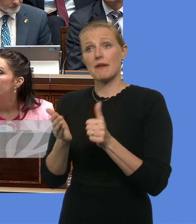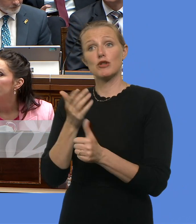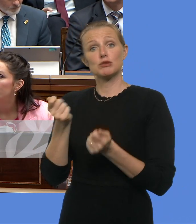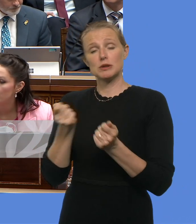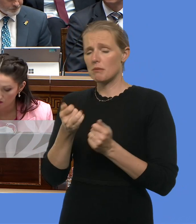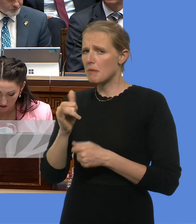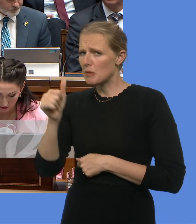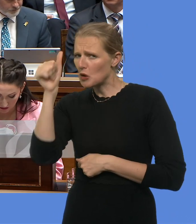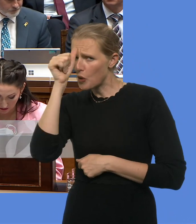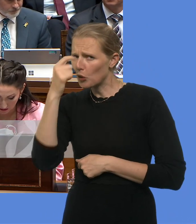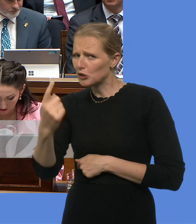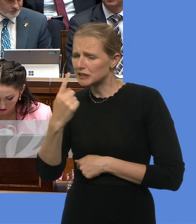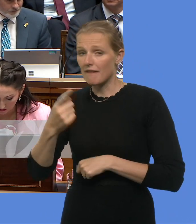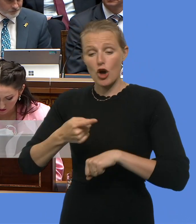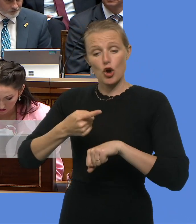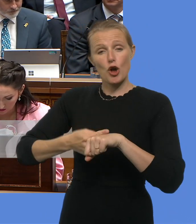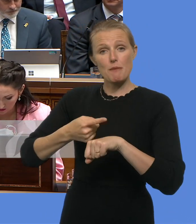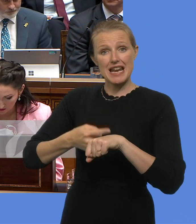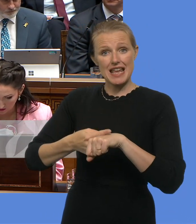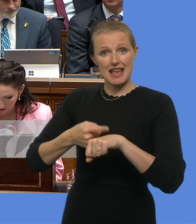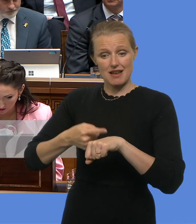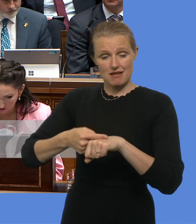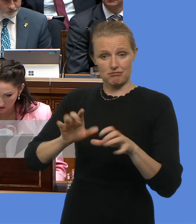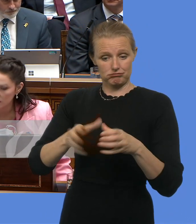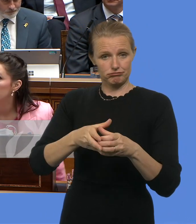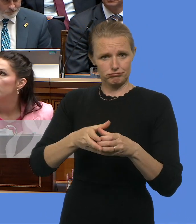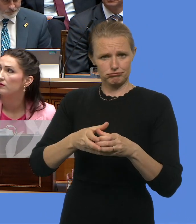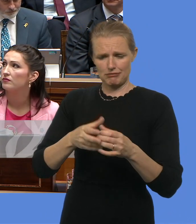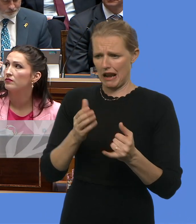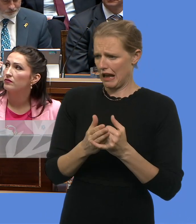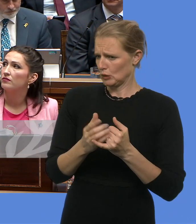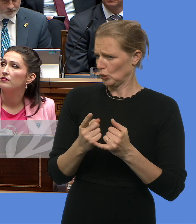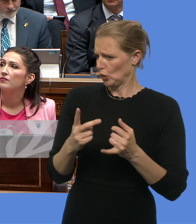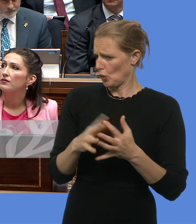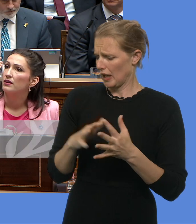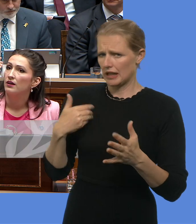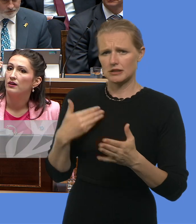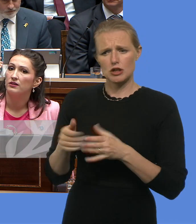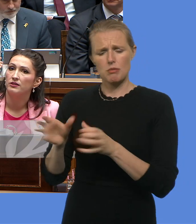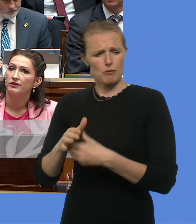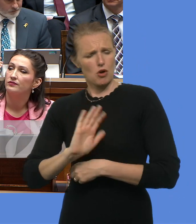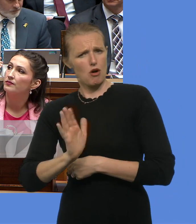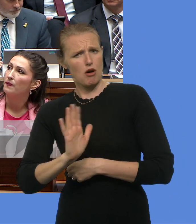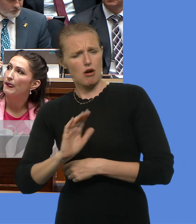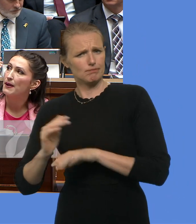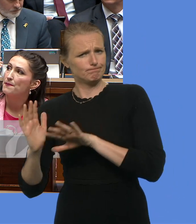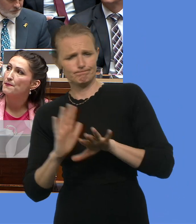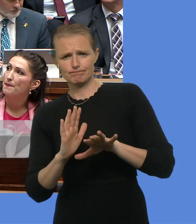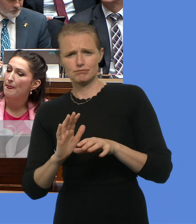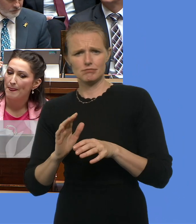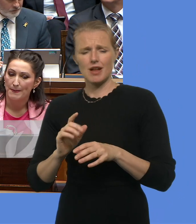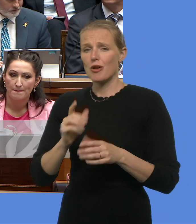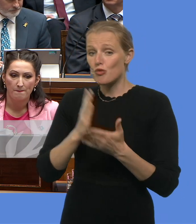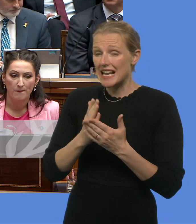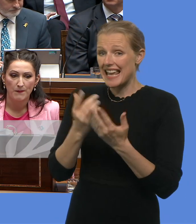aware that the committee in the last week or two has experienced some pushback from departments around issues that are technically reserved matters,